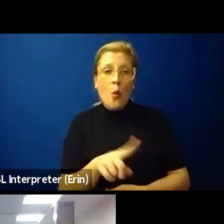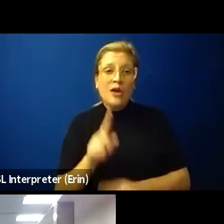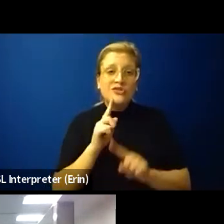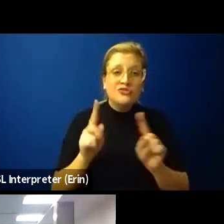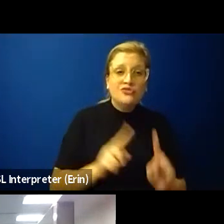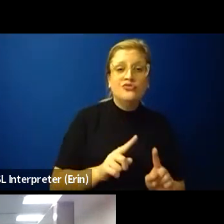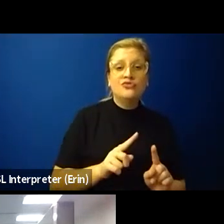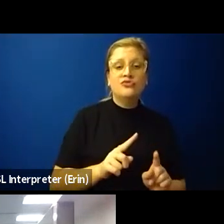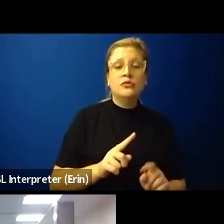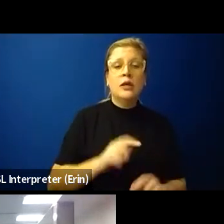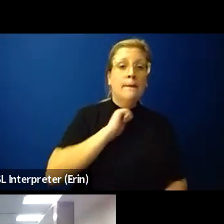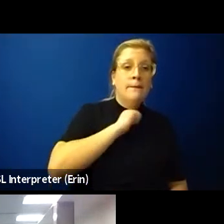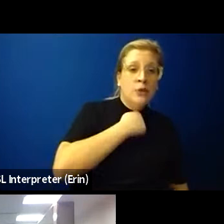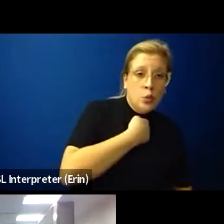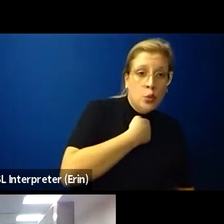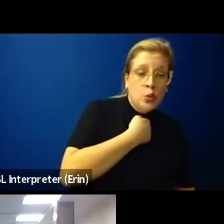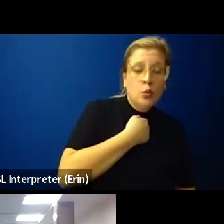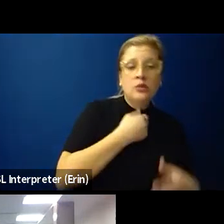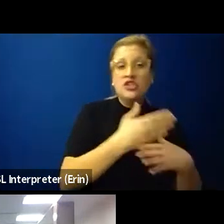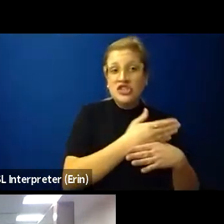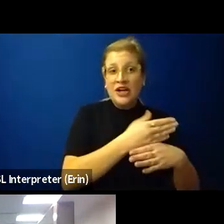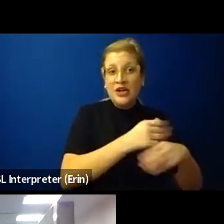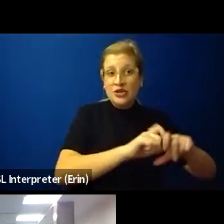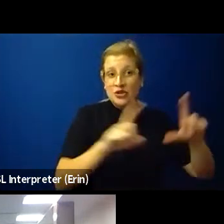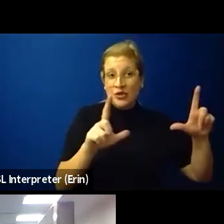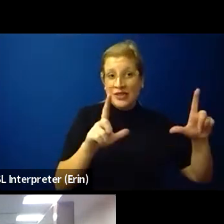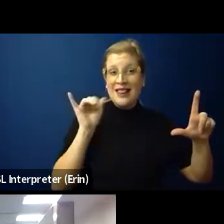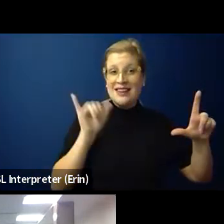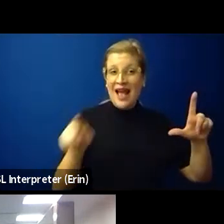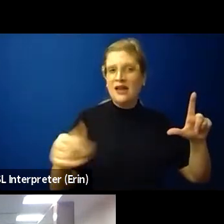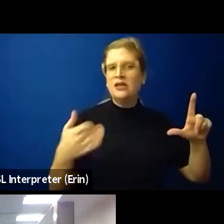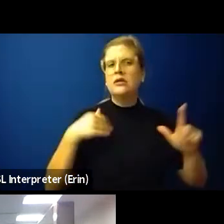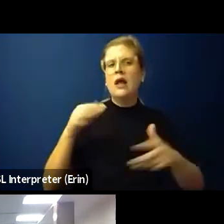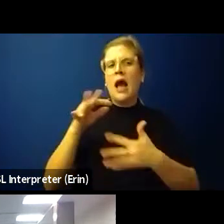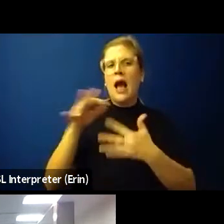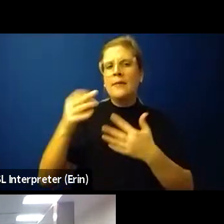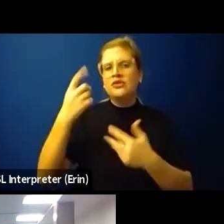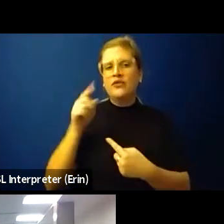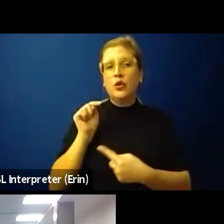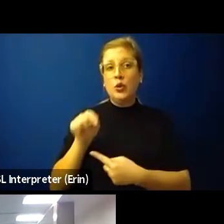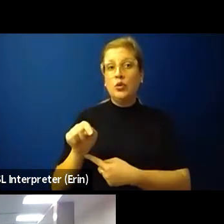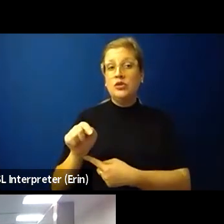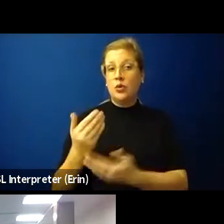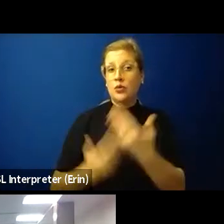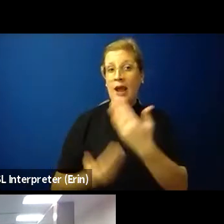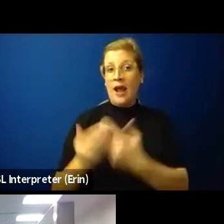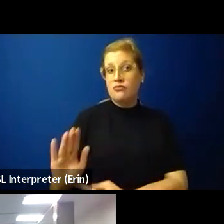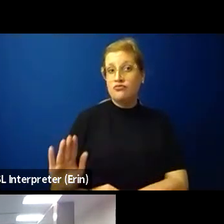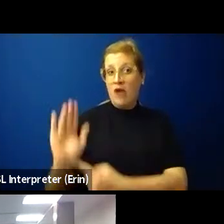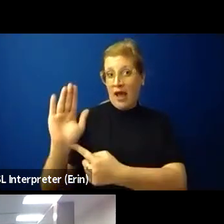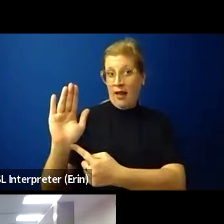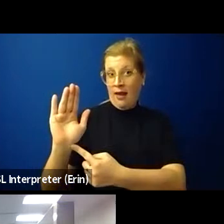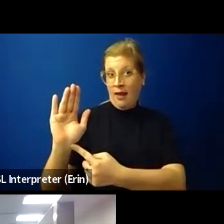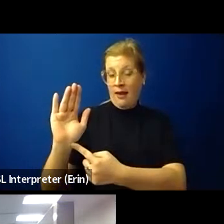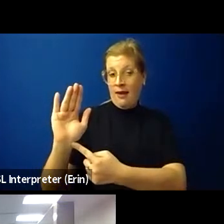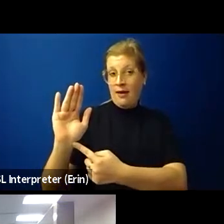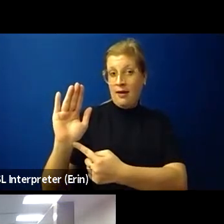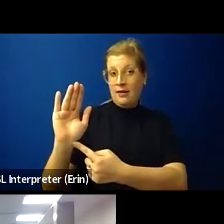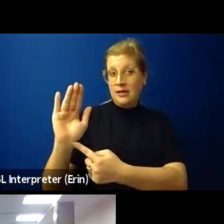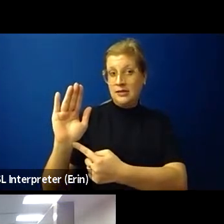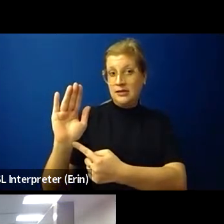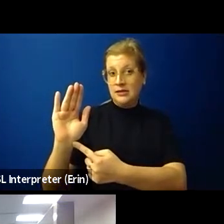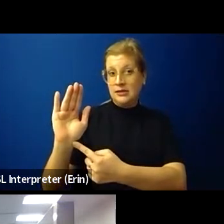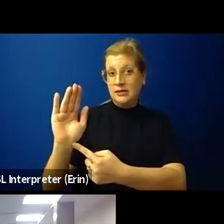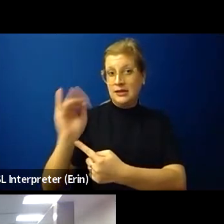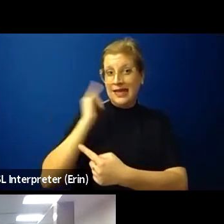mute, share screen, things like that. And there should be a feature for you to be able to raise your hand if you